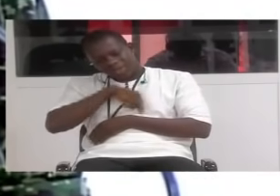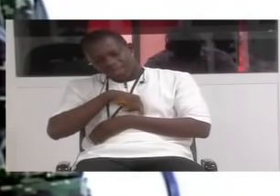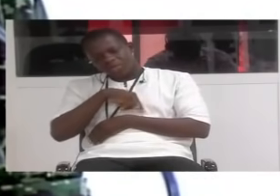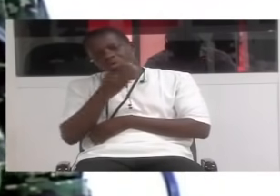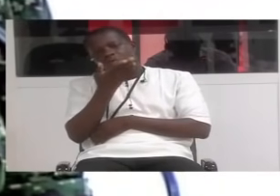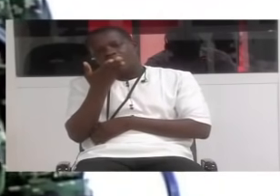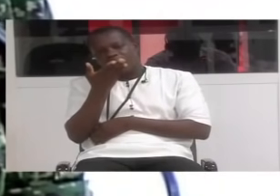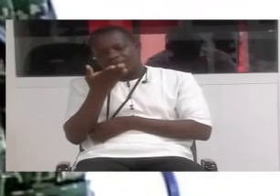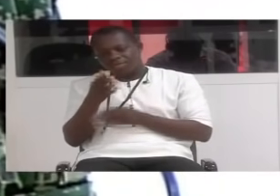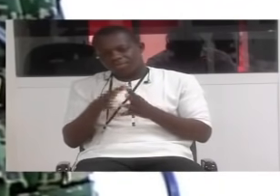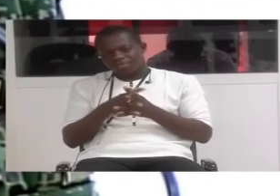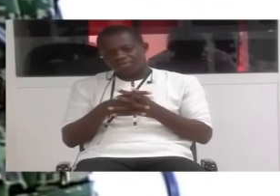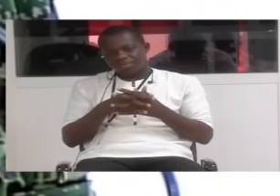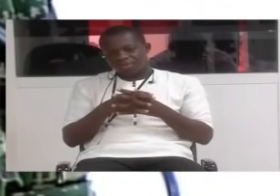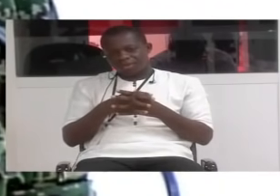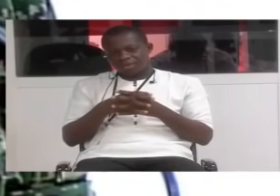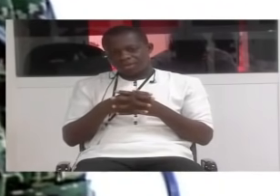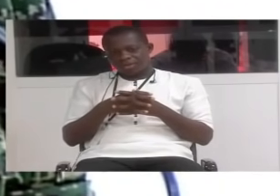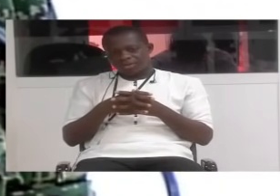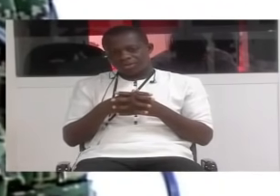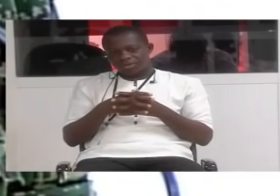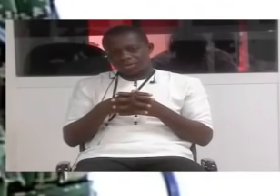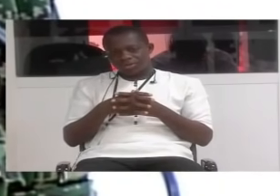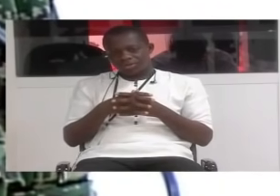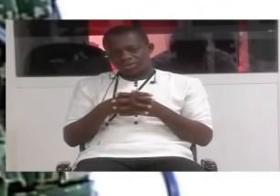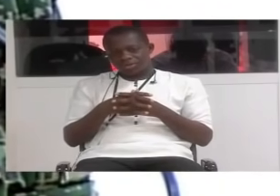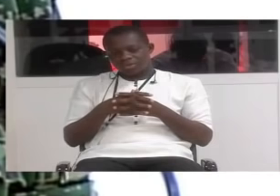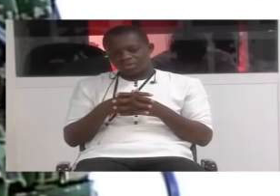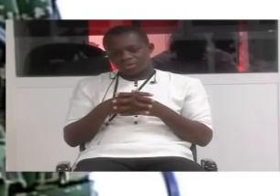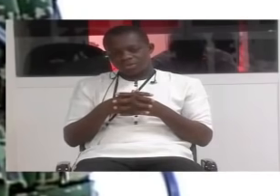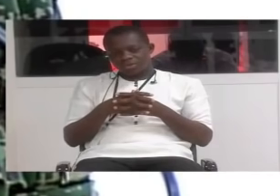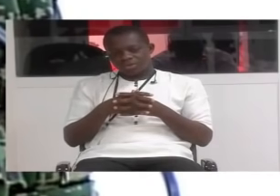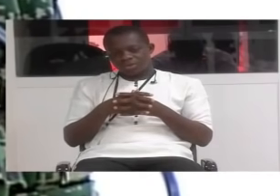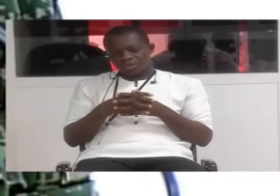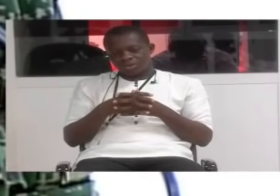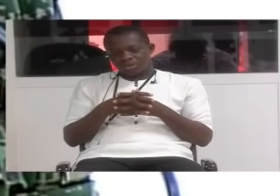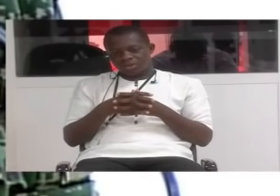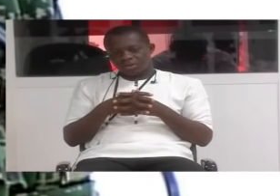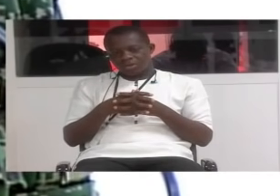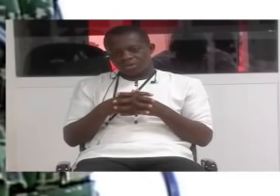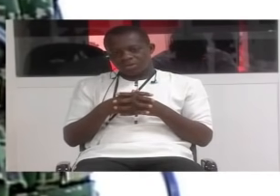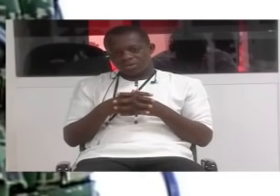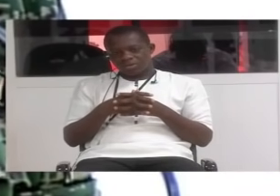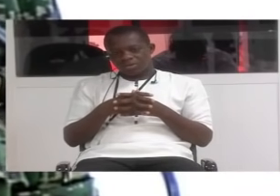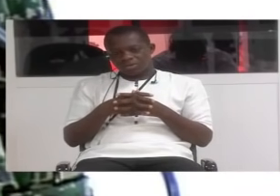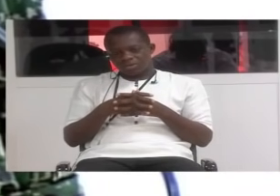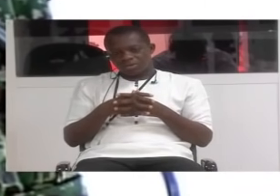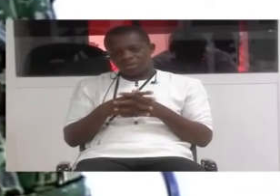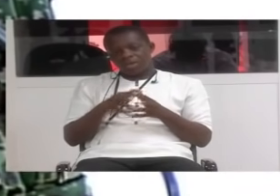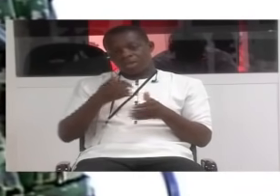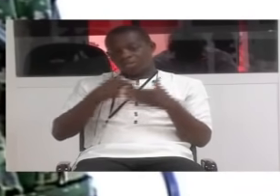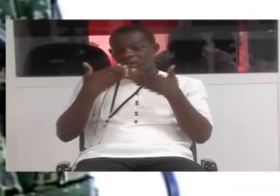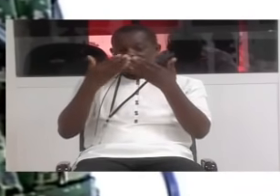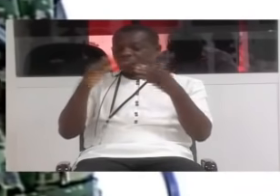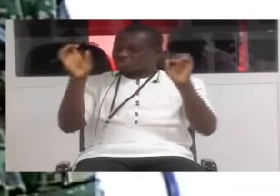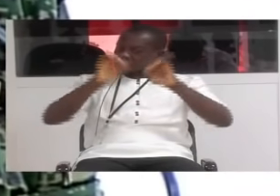me, after I narrated my dream to you, I saw that you have not been happy. Nga ego na ani